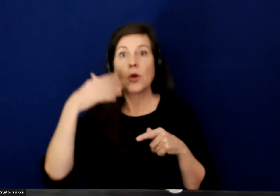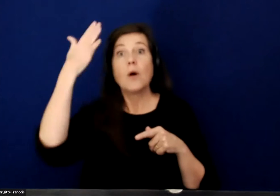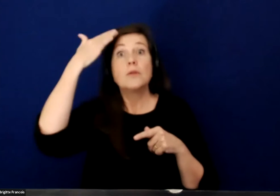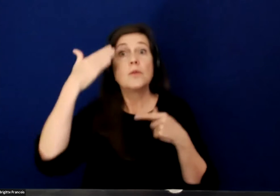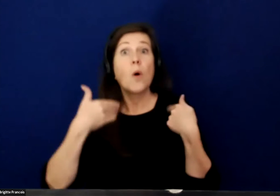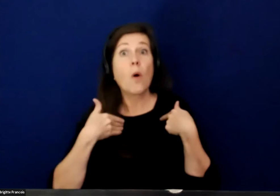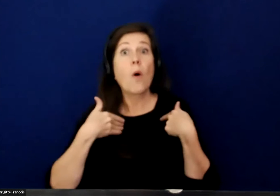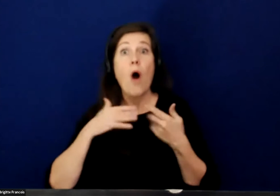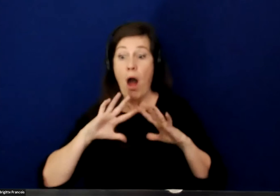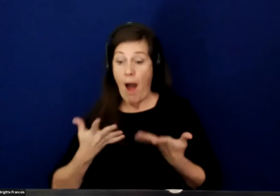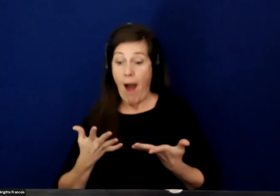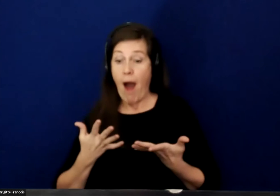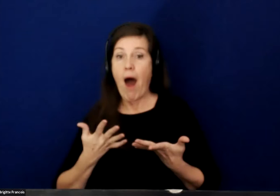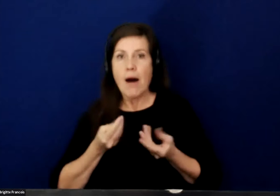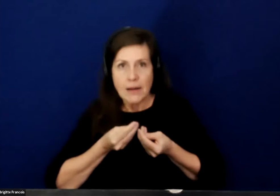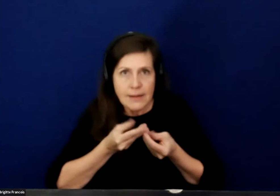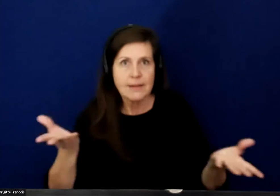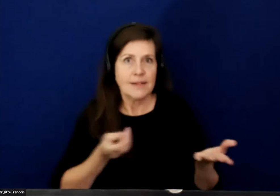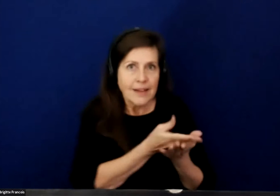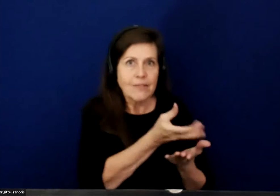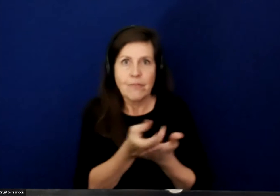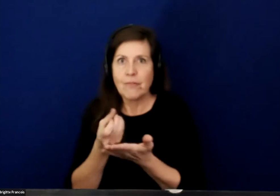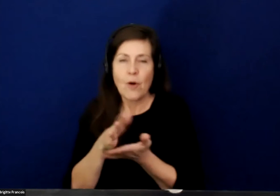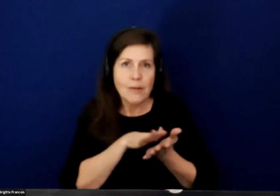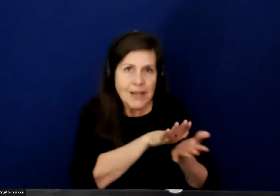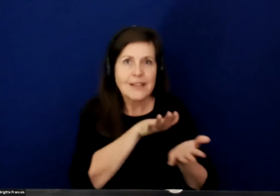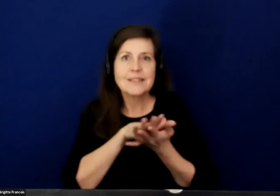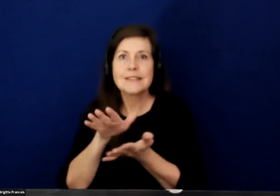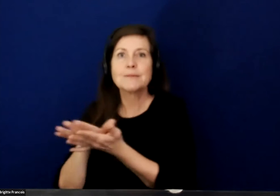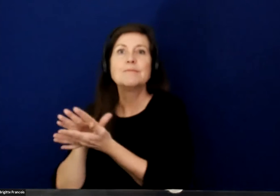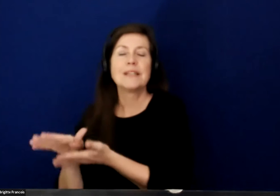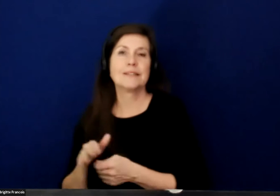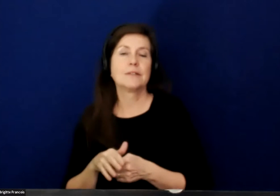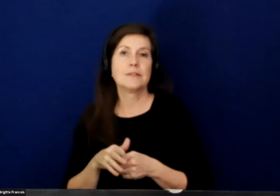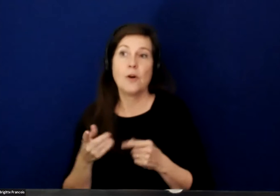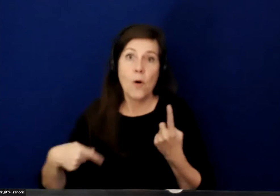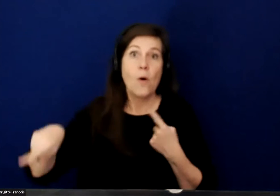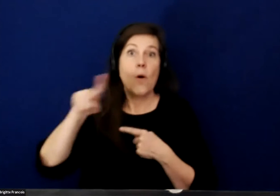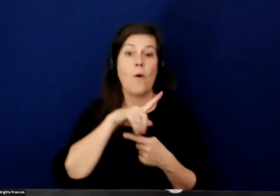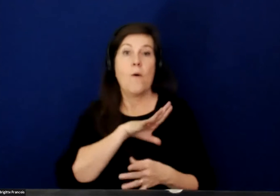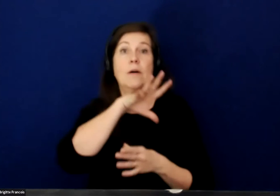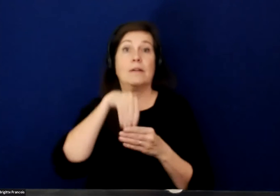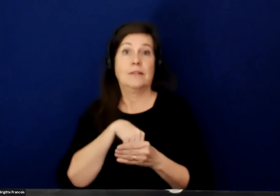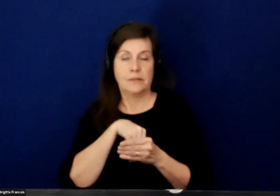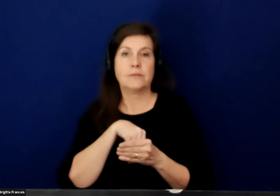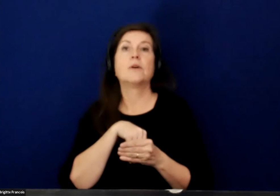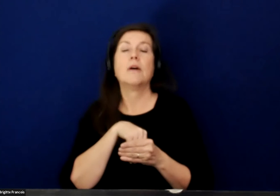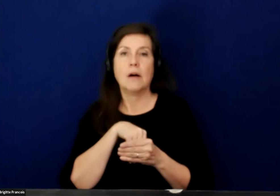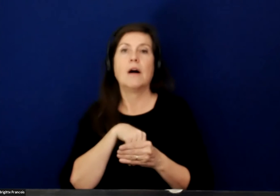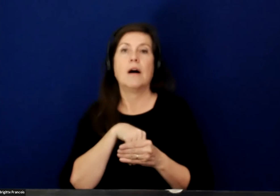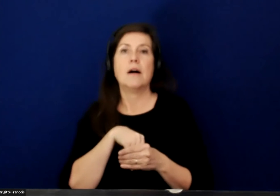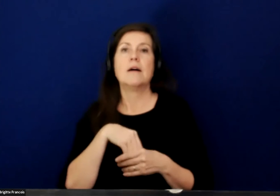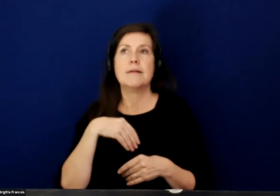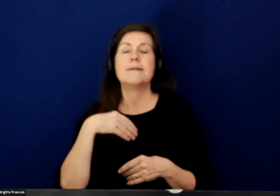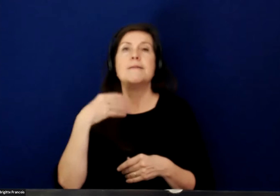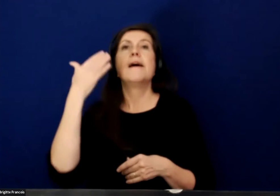well. And only then will everyone involved actually be able build